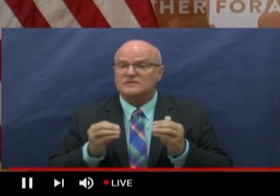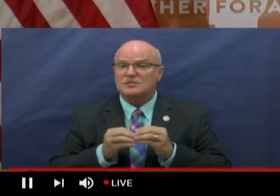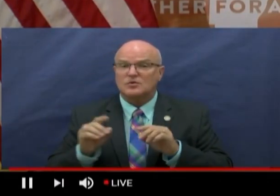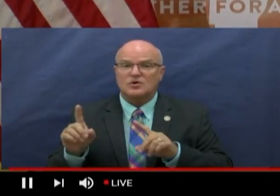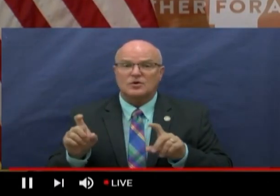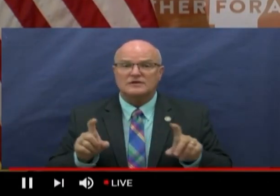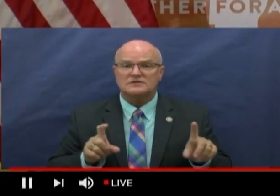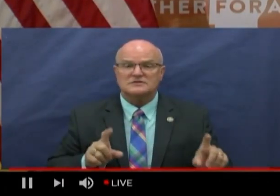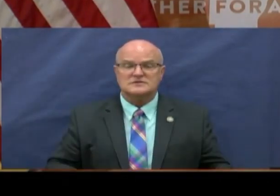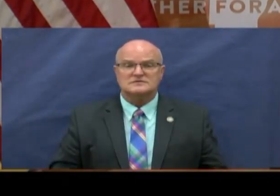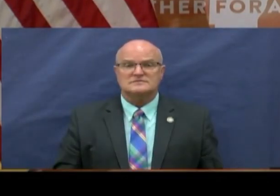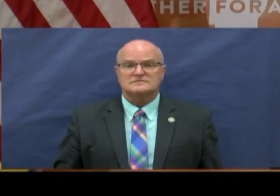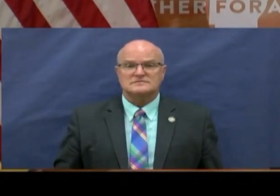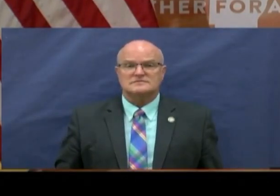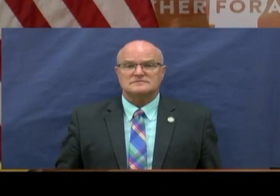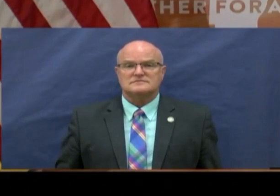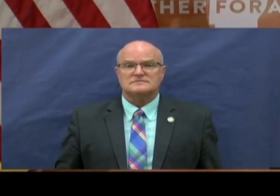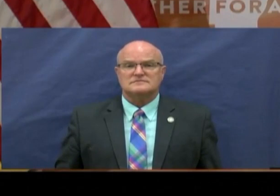questions?